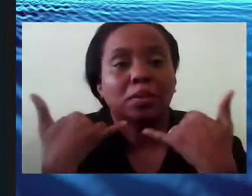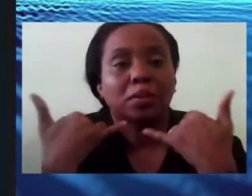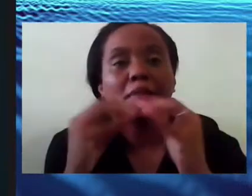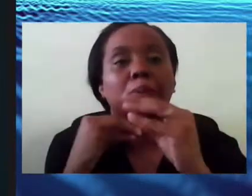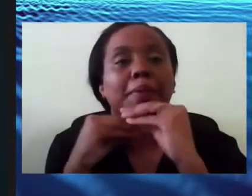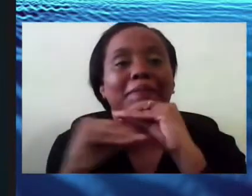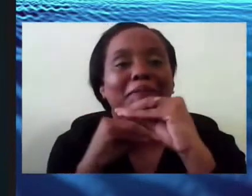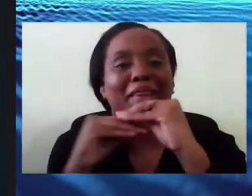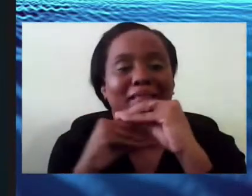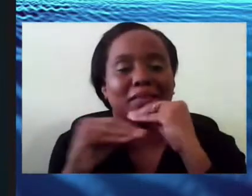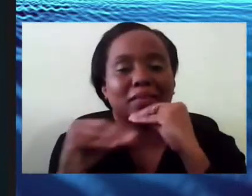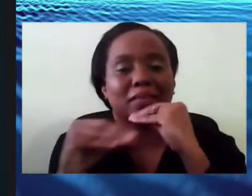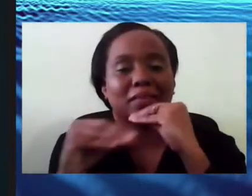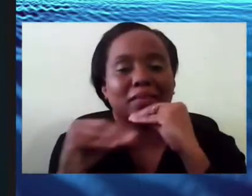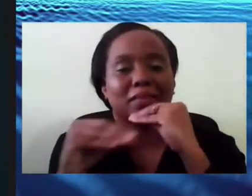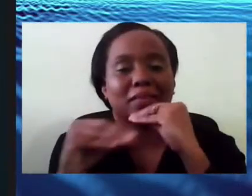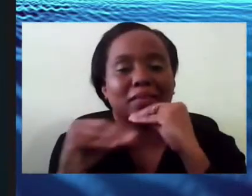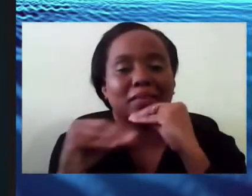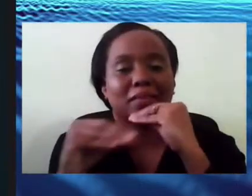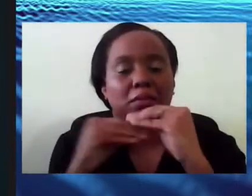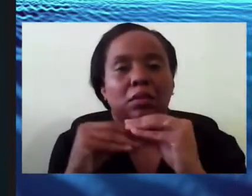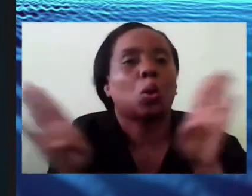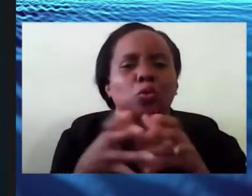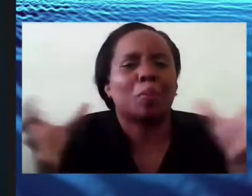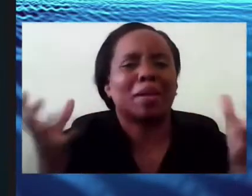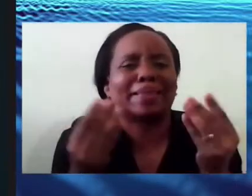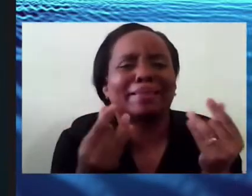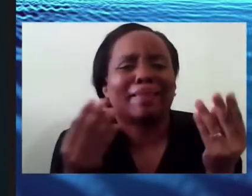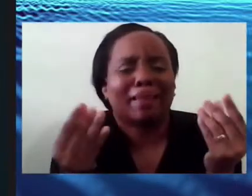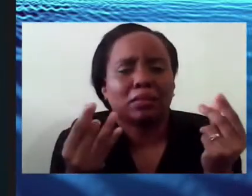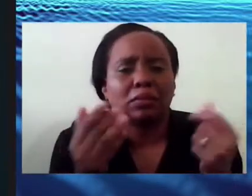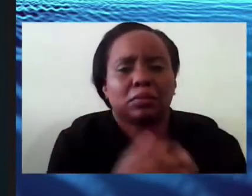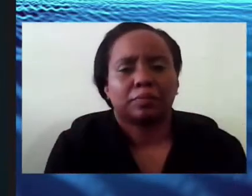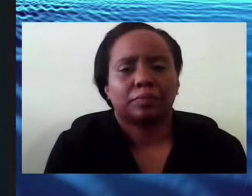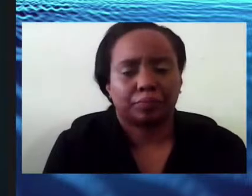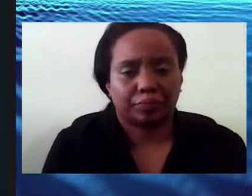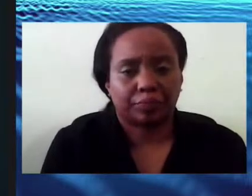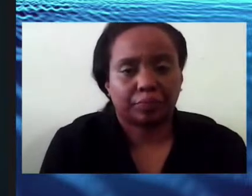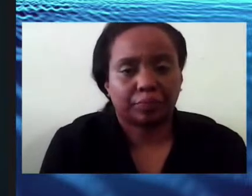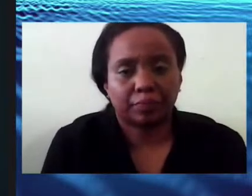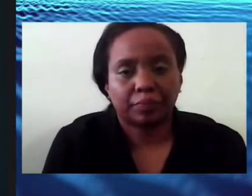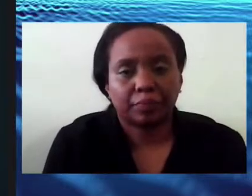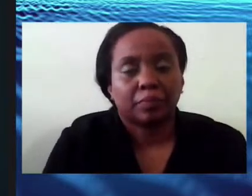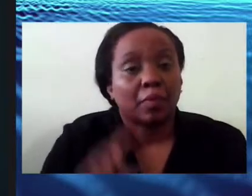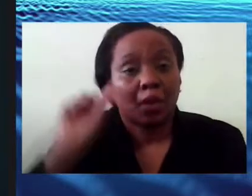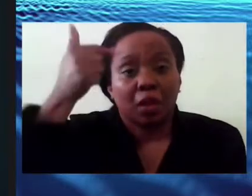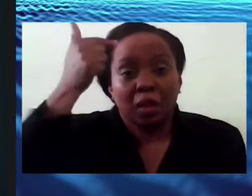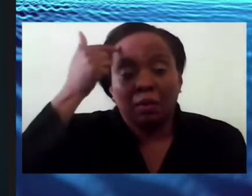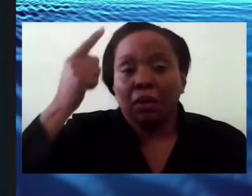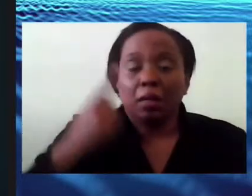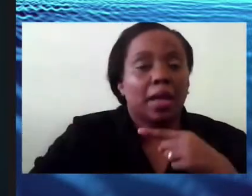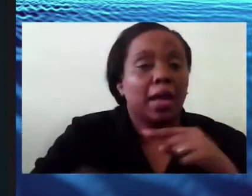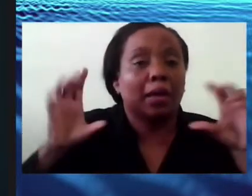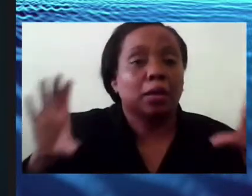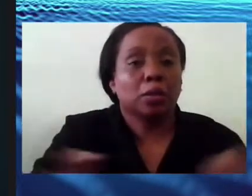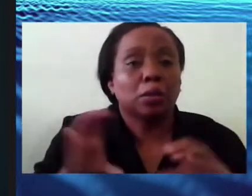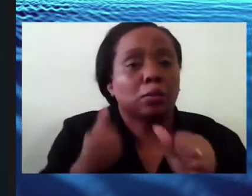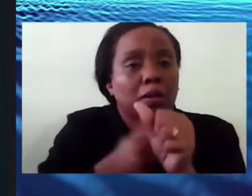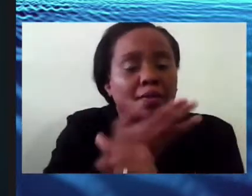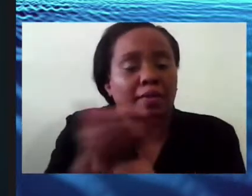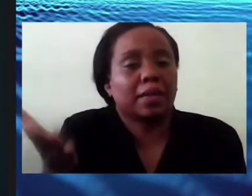and I want to do it for a reason. The government cannot do it all on its own.